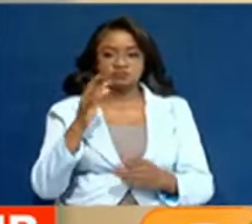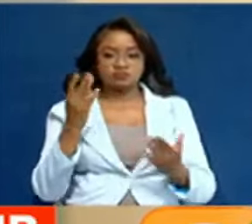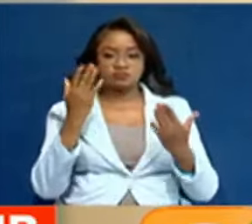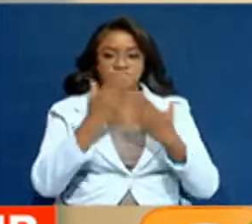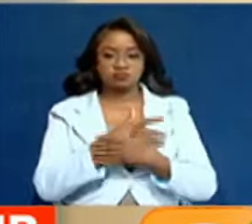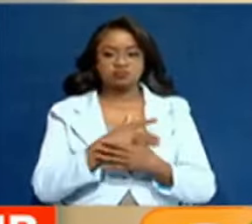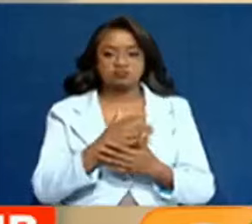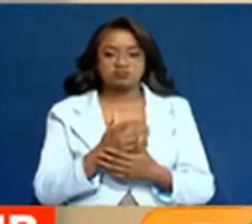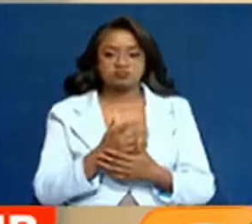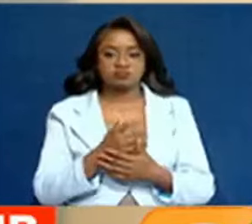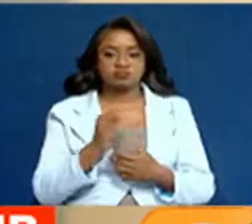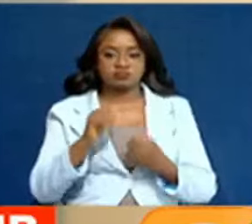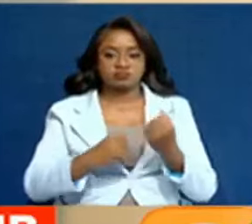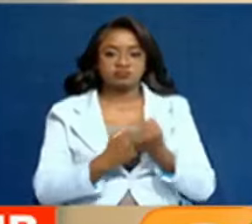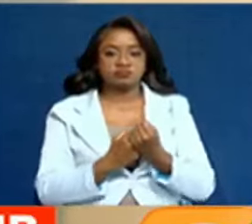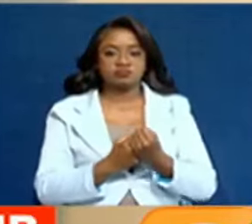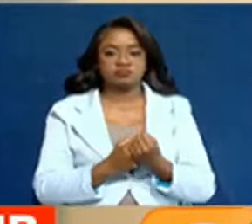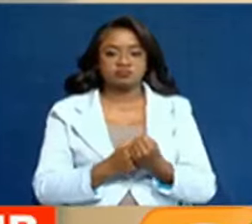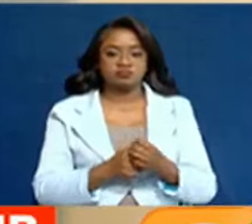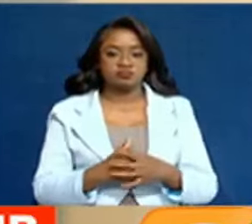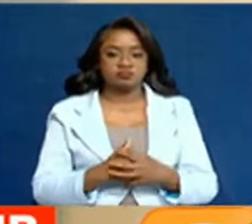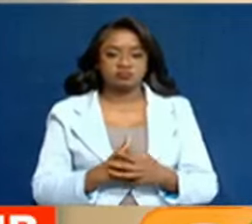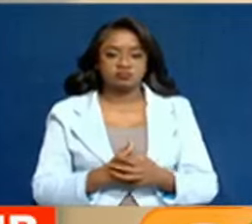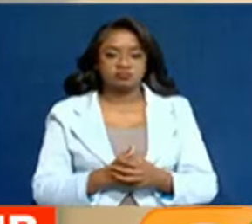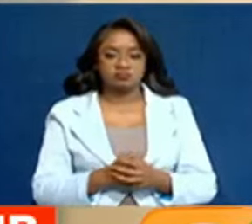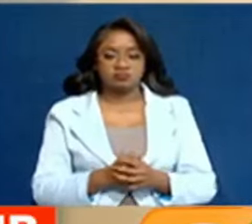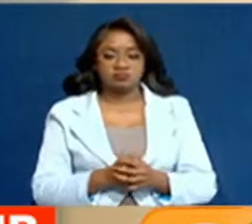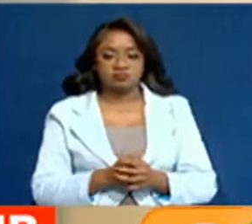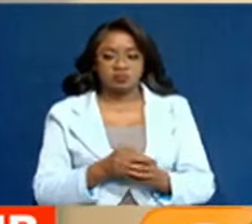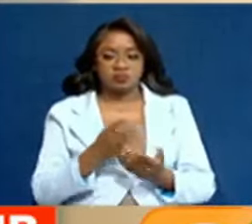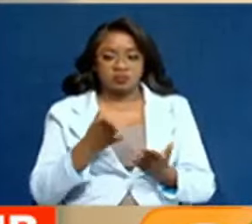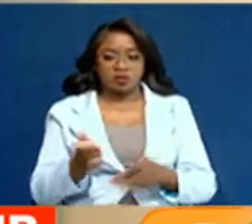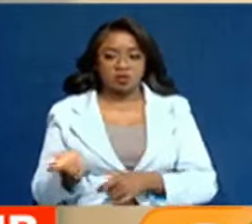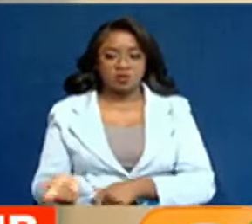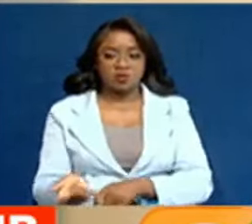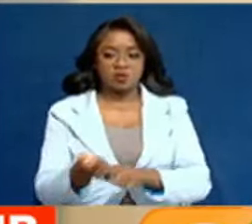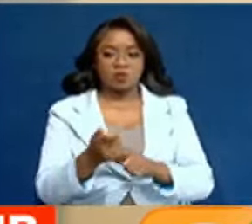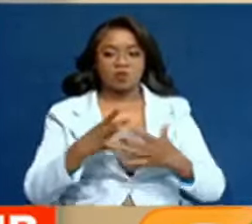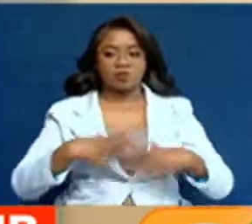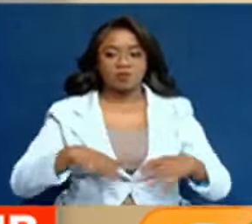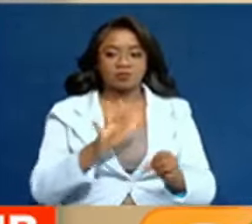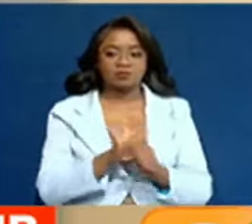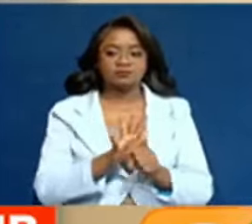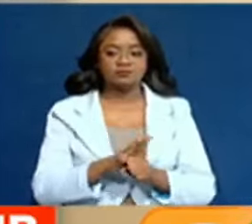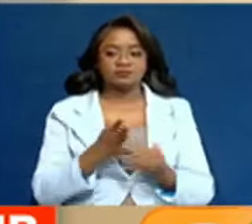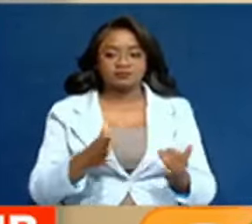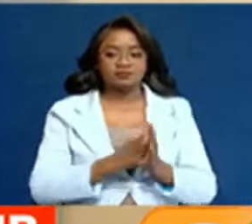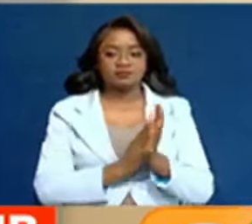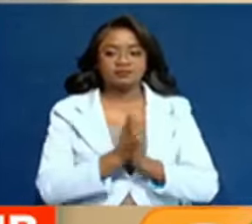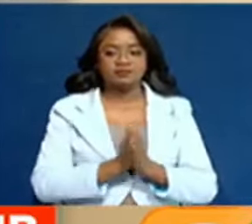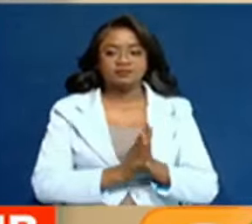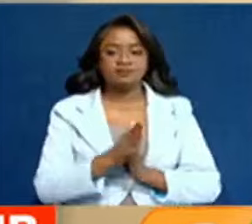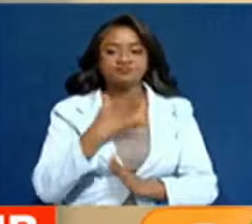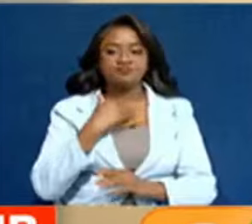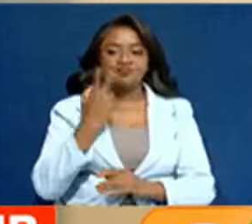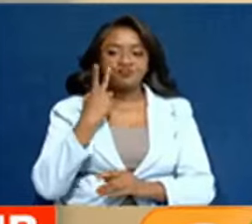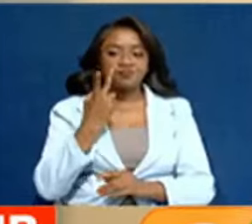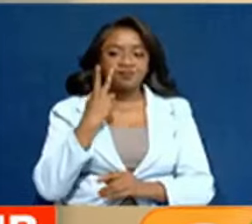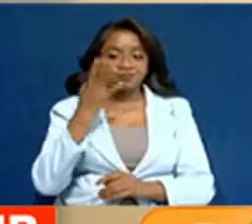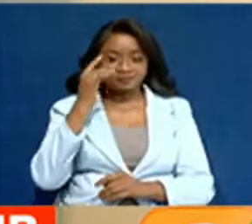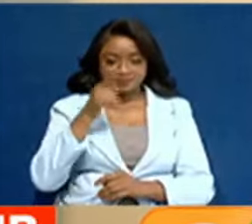excursion. Golf become more inclusive and more popular sport in the country because it has an opportunity